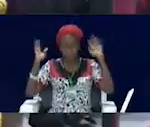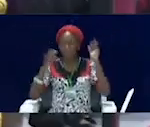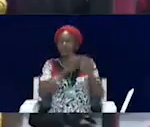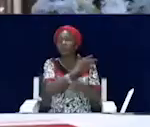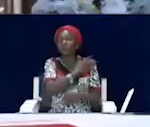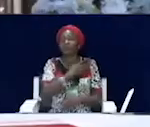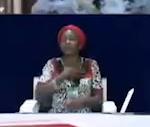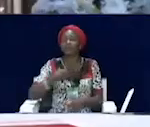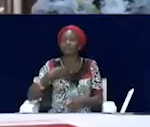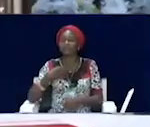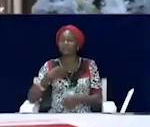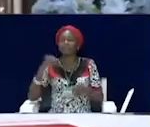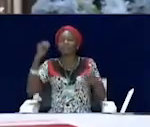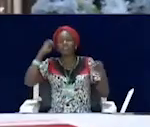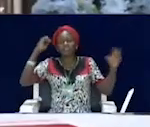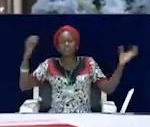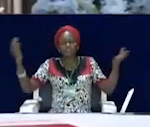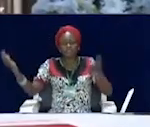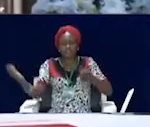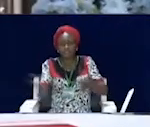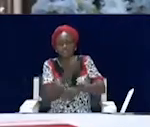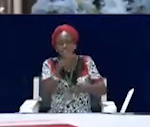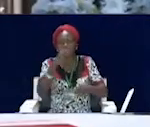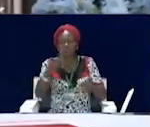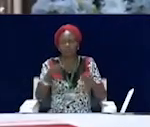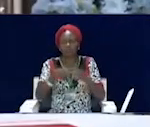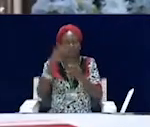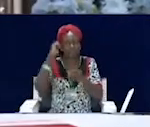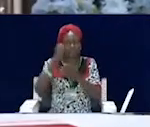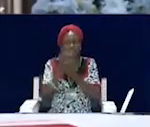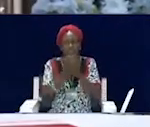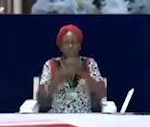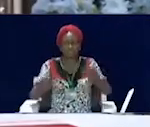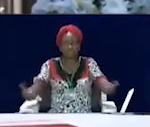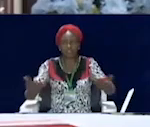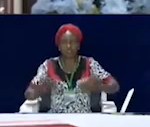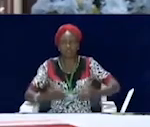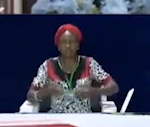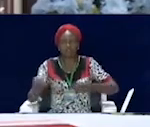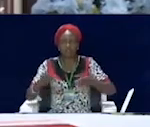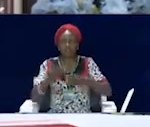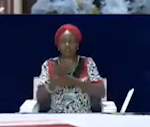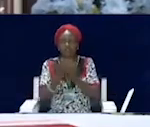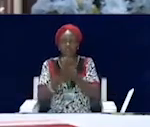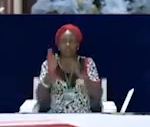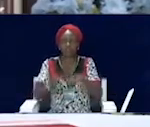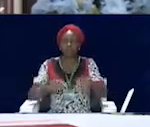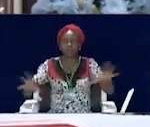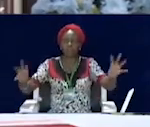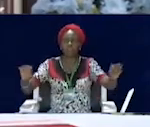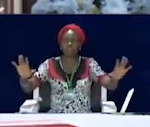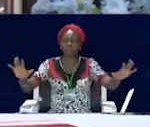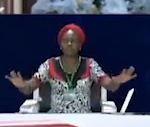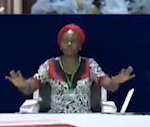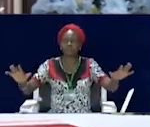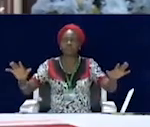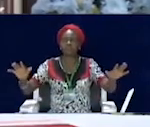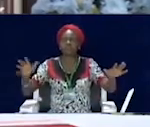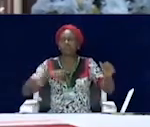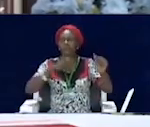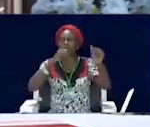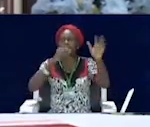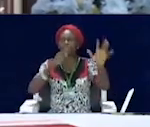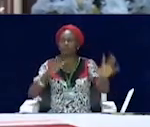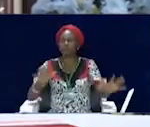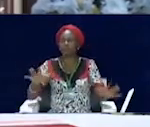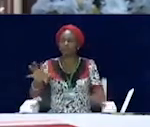And he took them up in his arms, put his hands upon them, and blessed